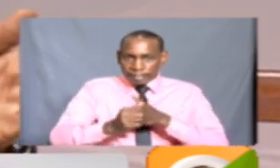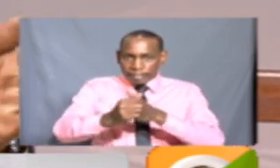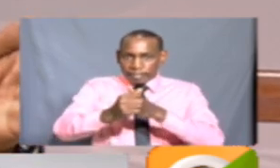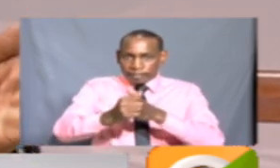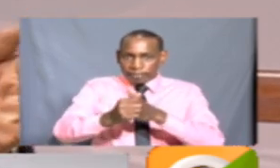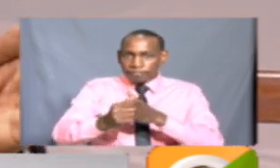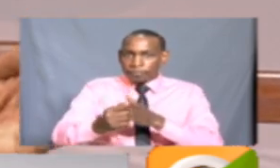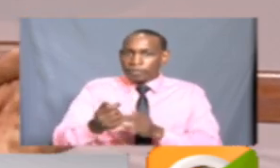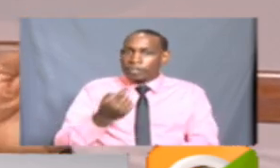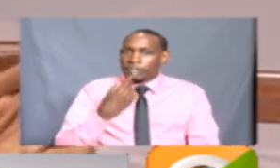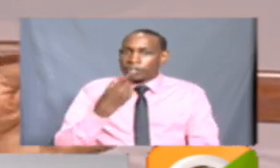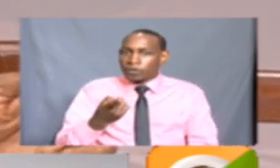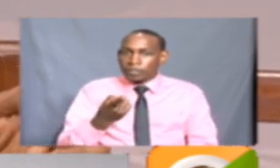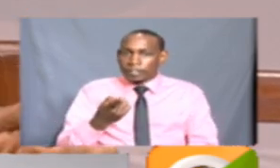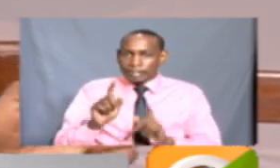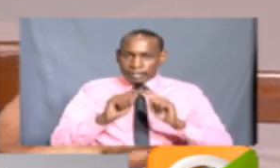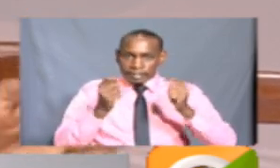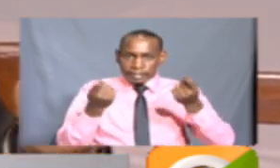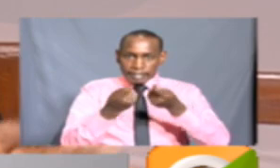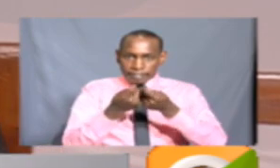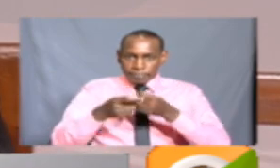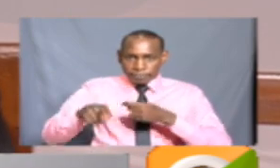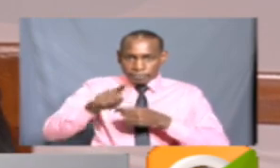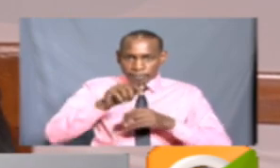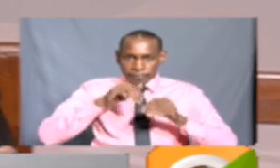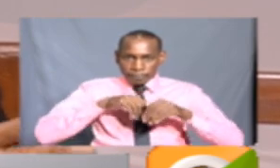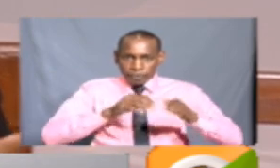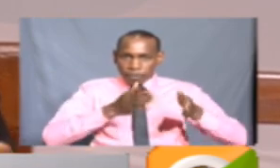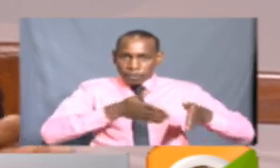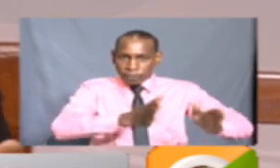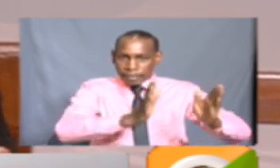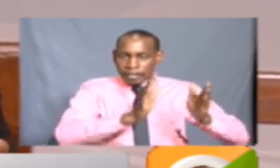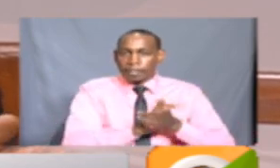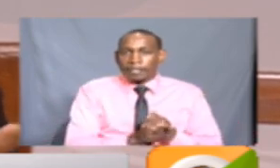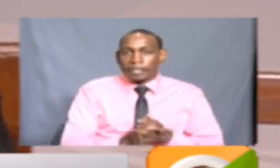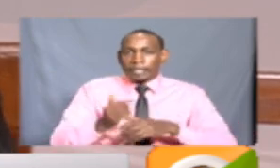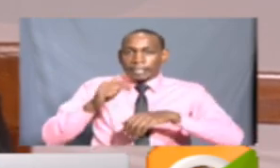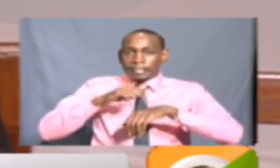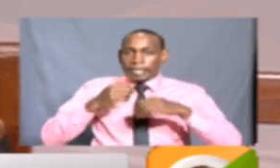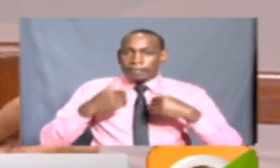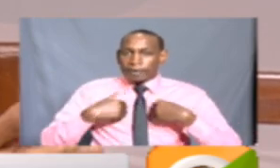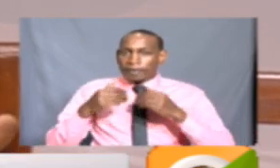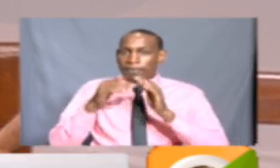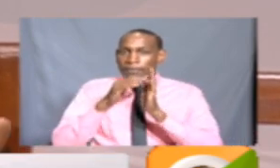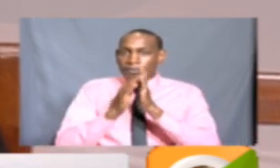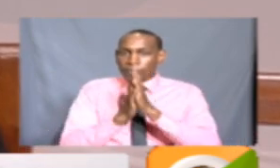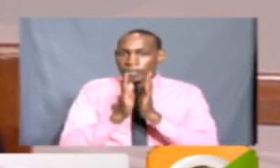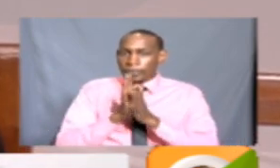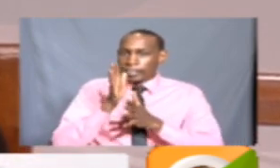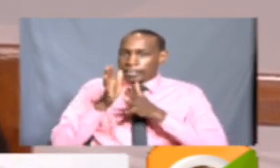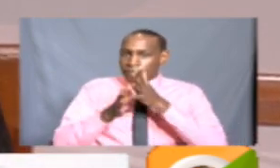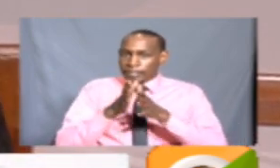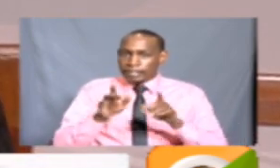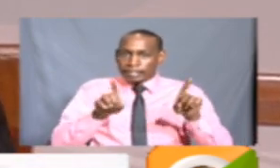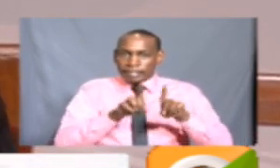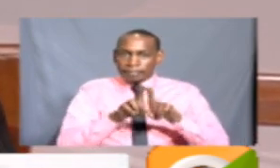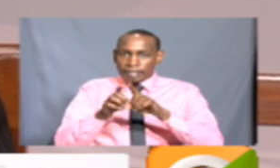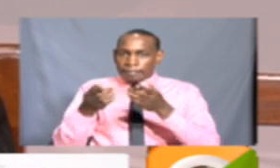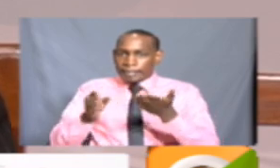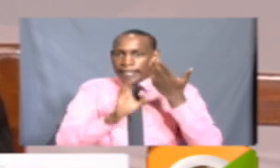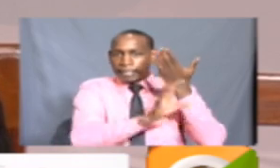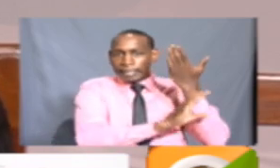be told that as a tribe we are going this way, when you have narratives and conversations such as we have in this